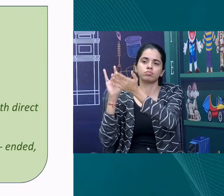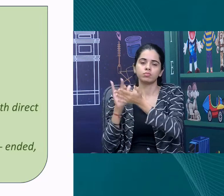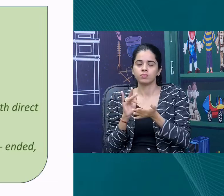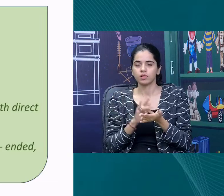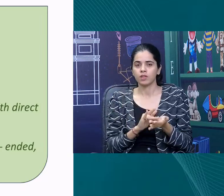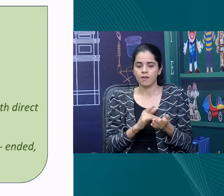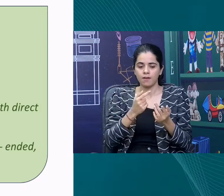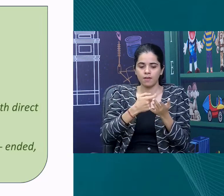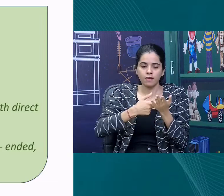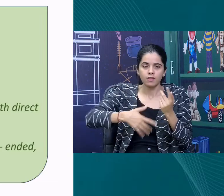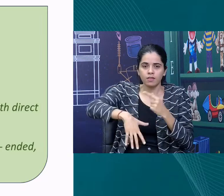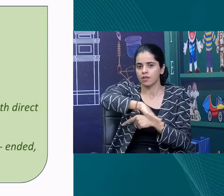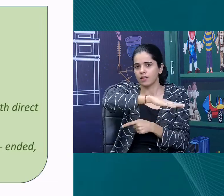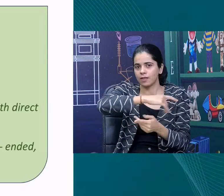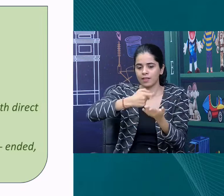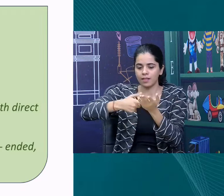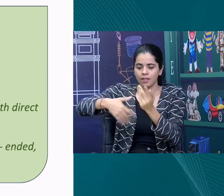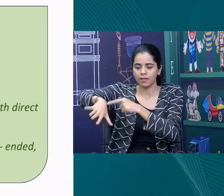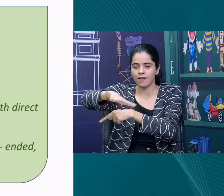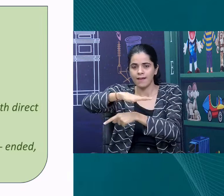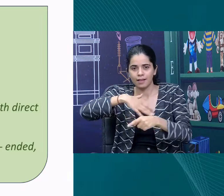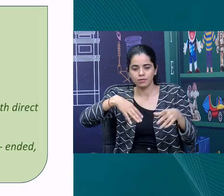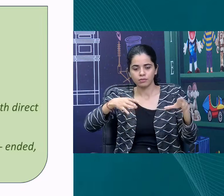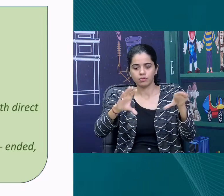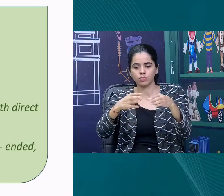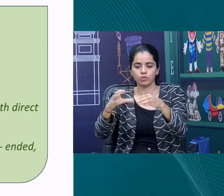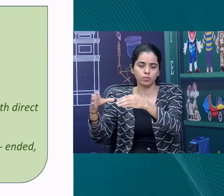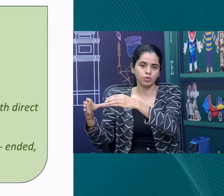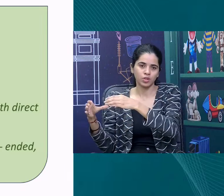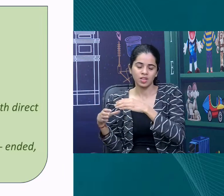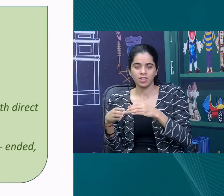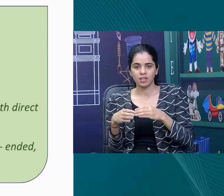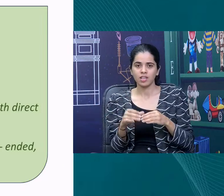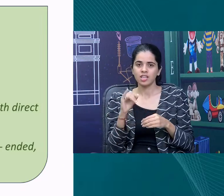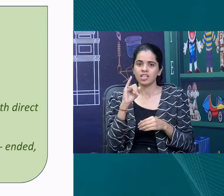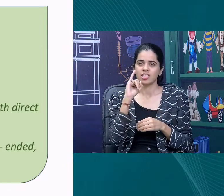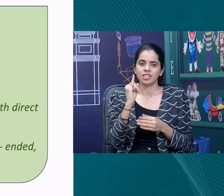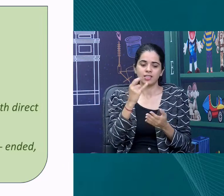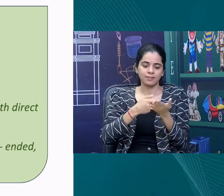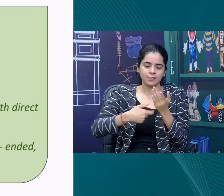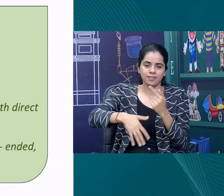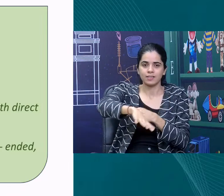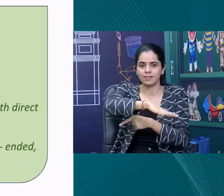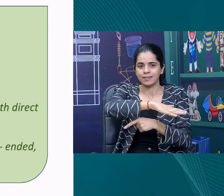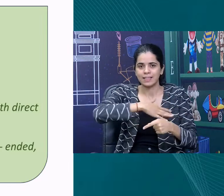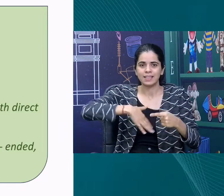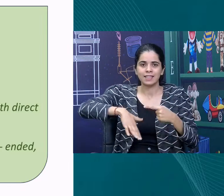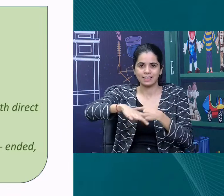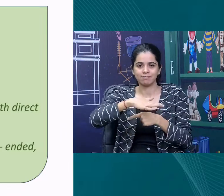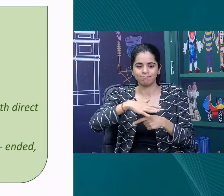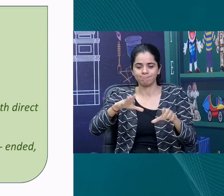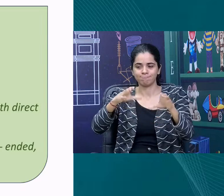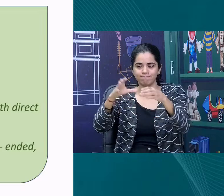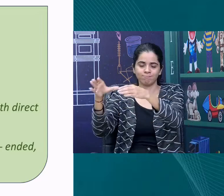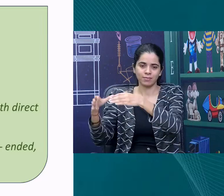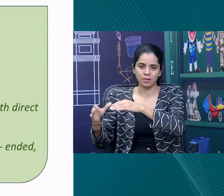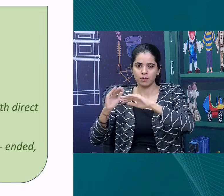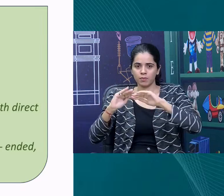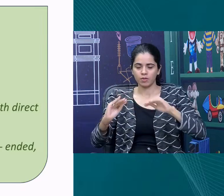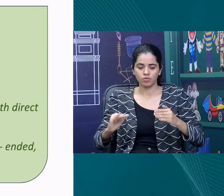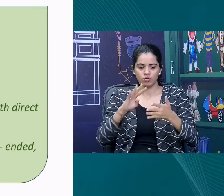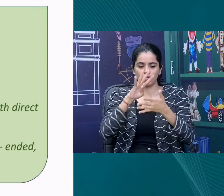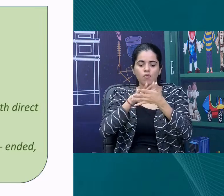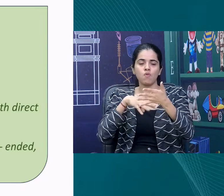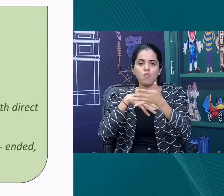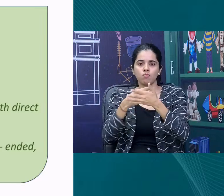region. So they can complete that region and go on to the next region. Finish all the 6 regions in a block period. And she gave them a worksheet